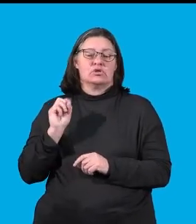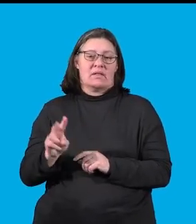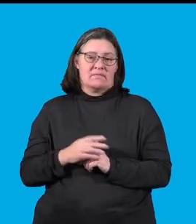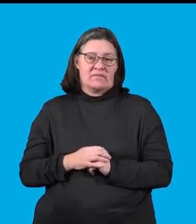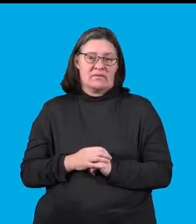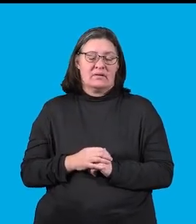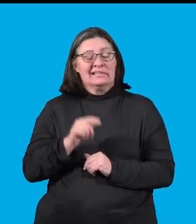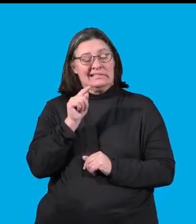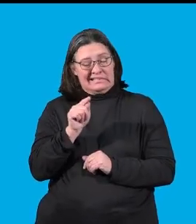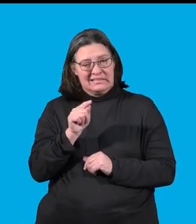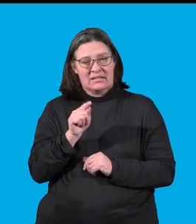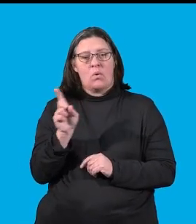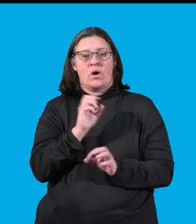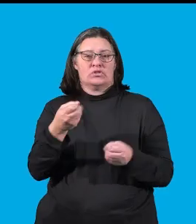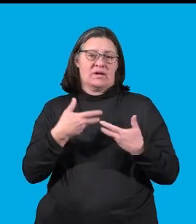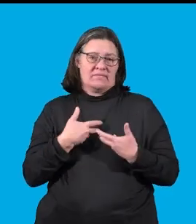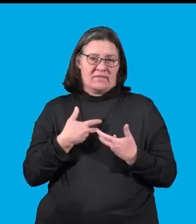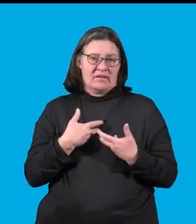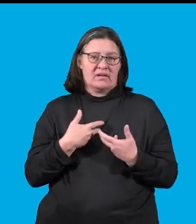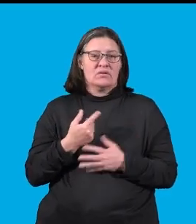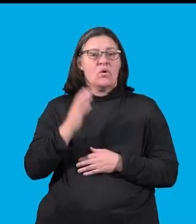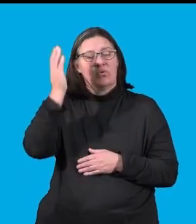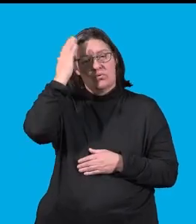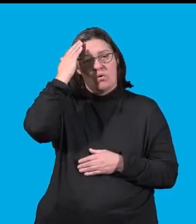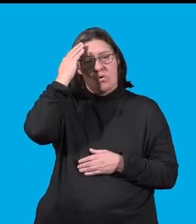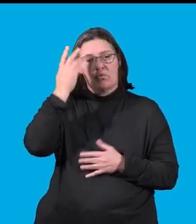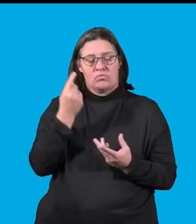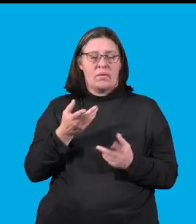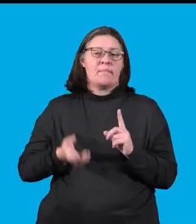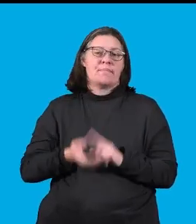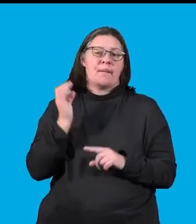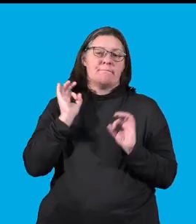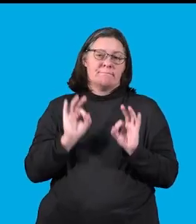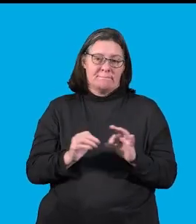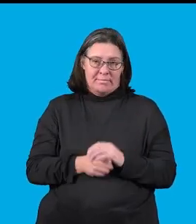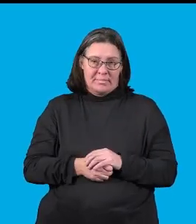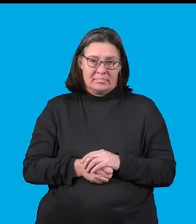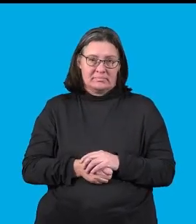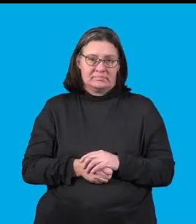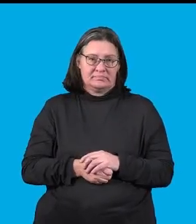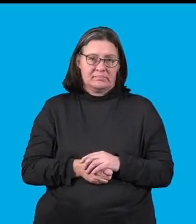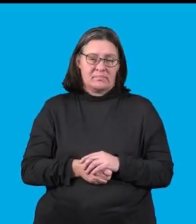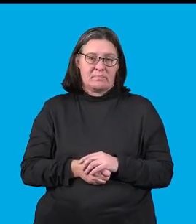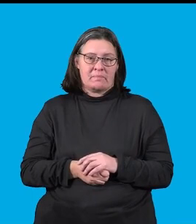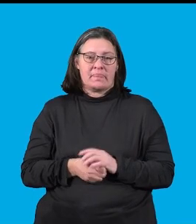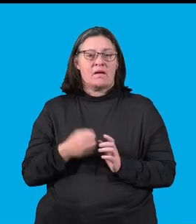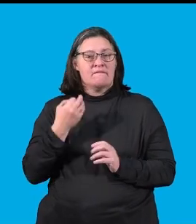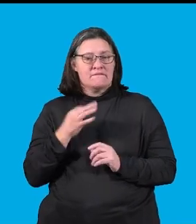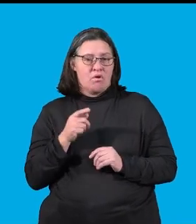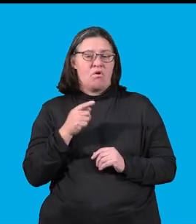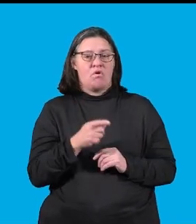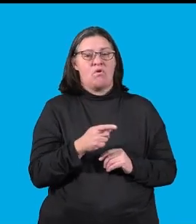plus 12. And this is indeed what they gave you. So therefore you know that you have found the correct